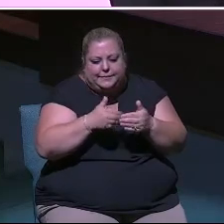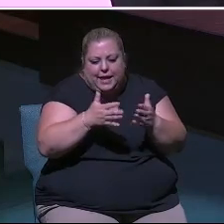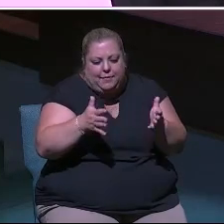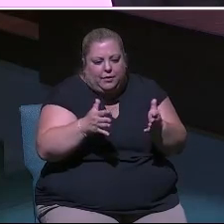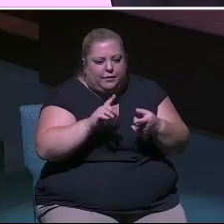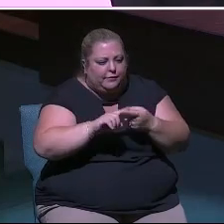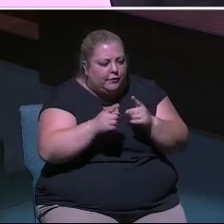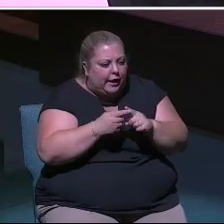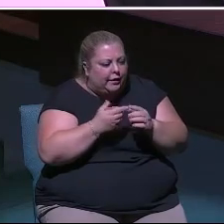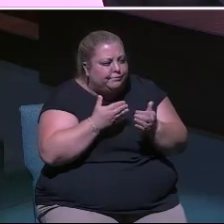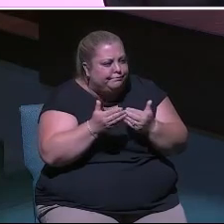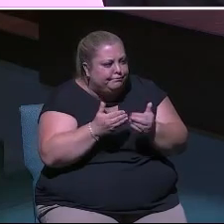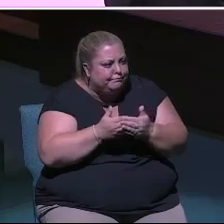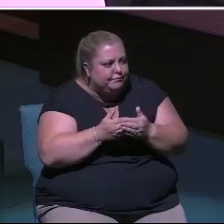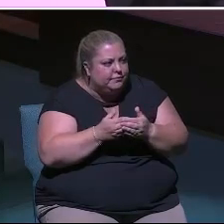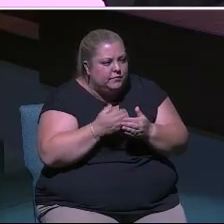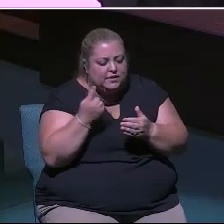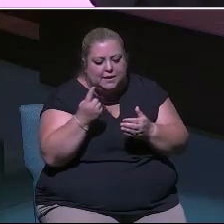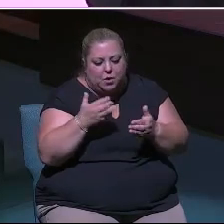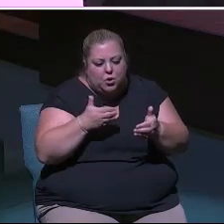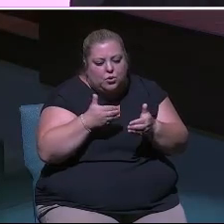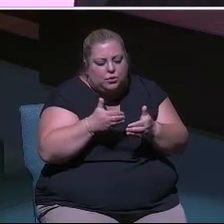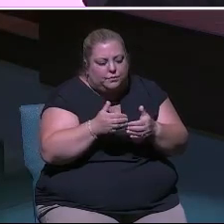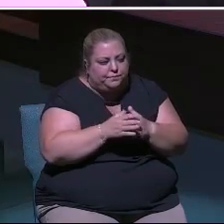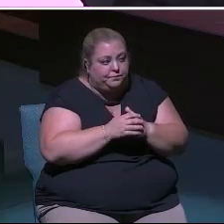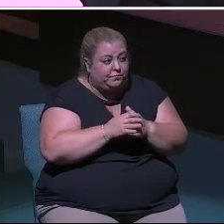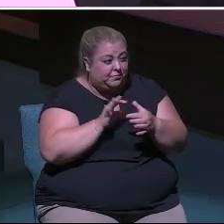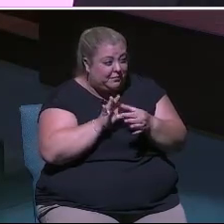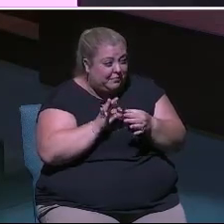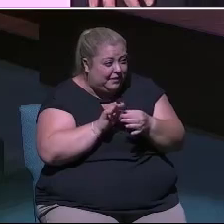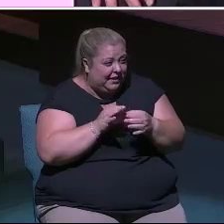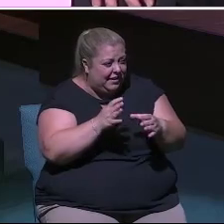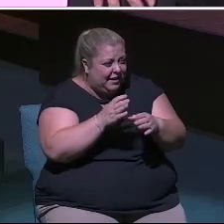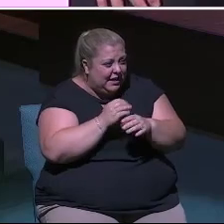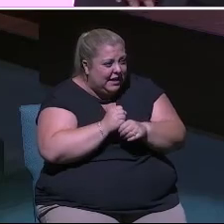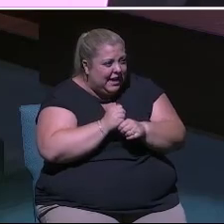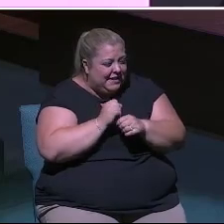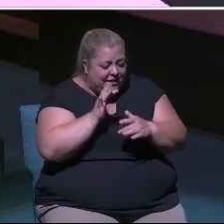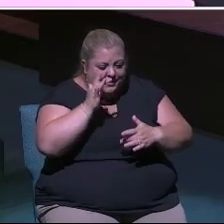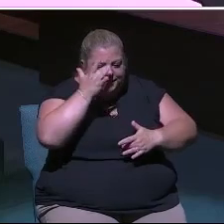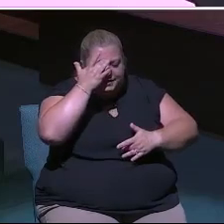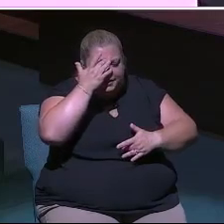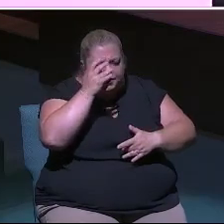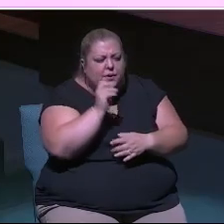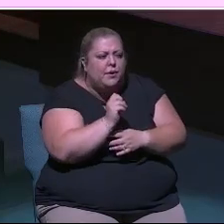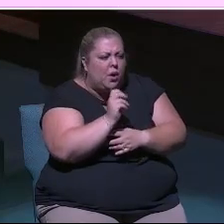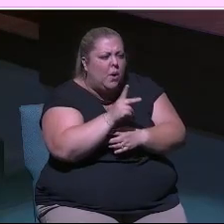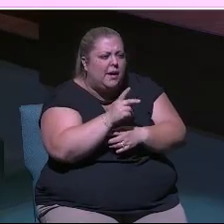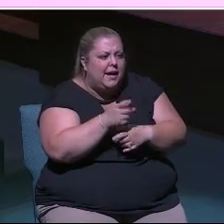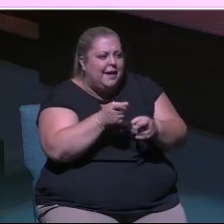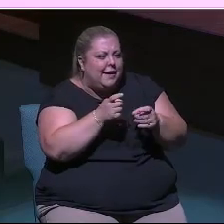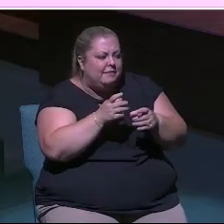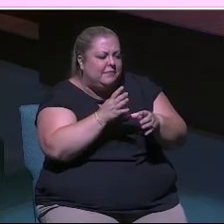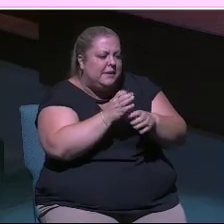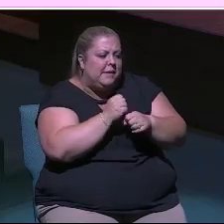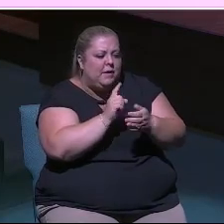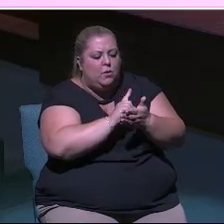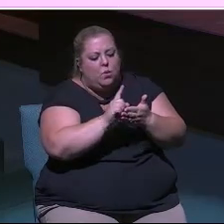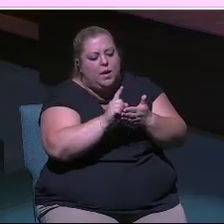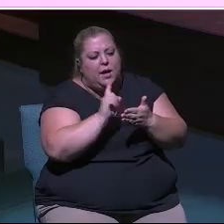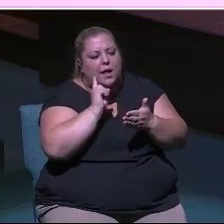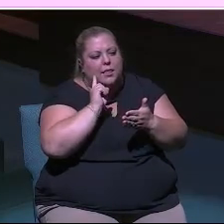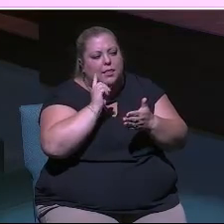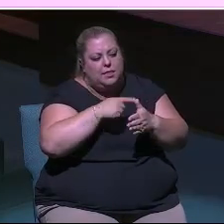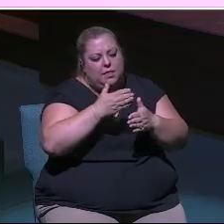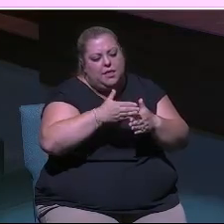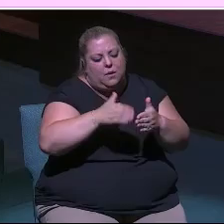someone that you're close to, when the message goes out that they are sick, you don't say, okay, give me a week and I'll be there. What